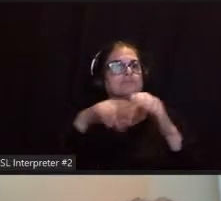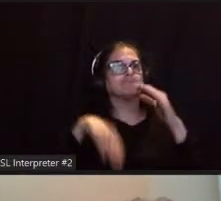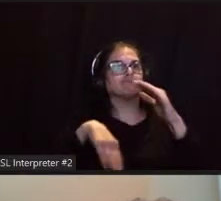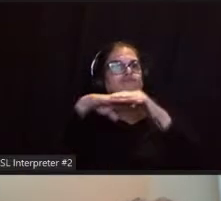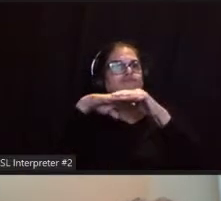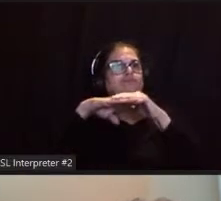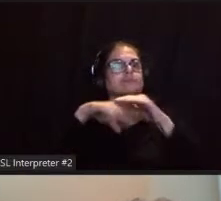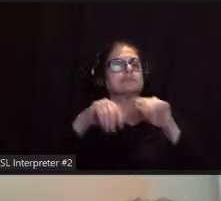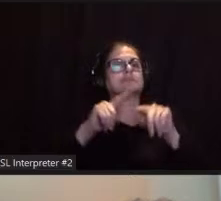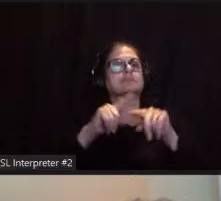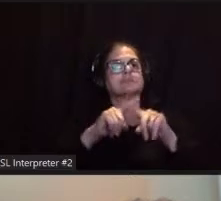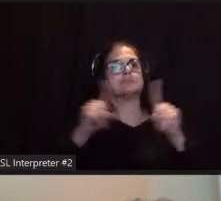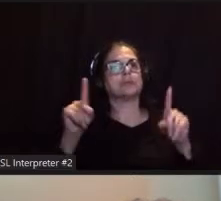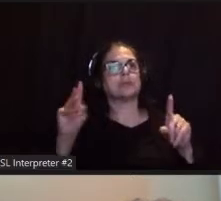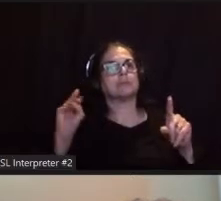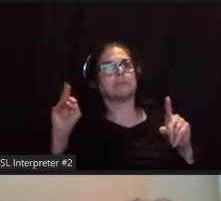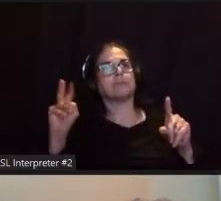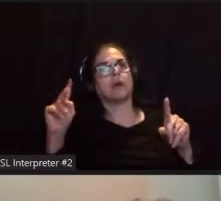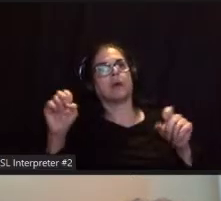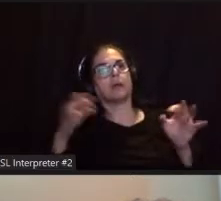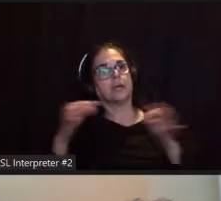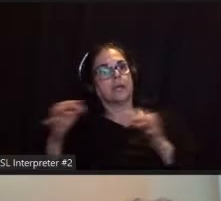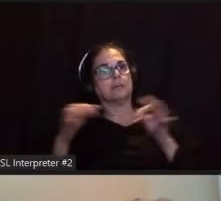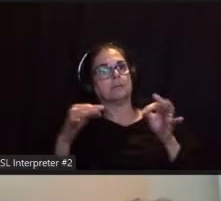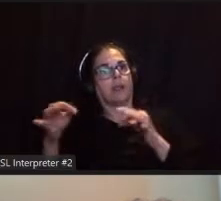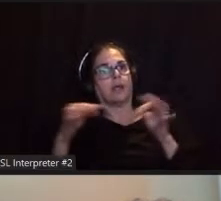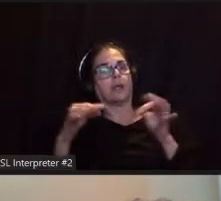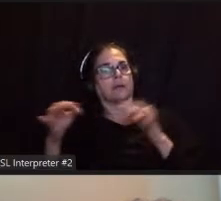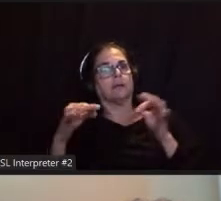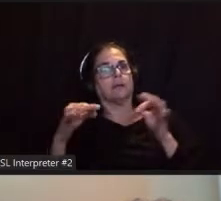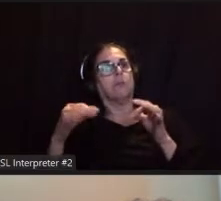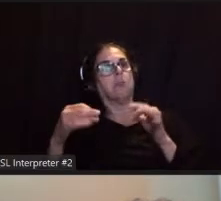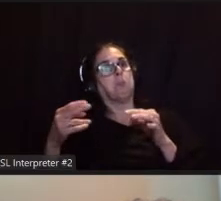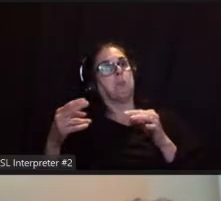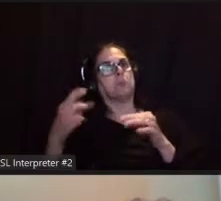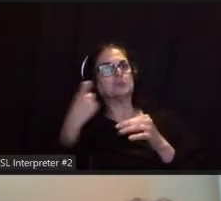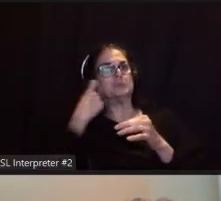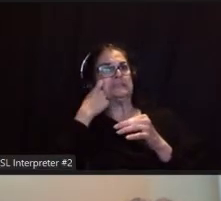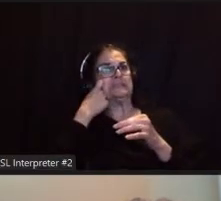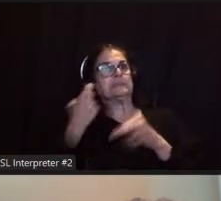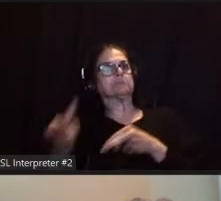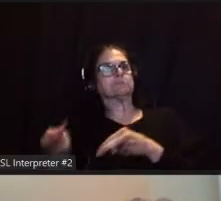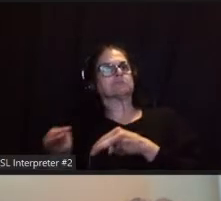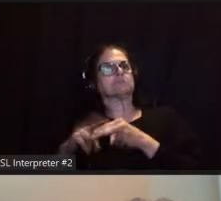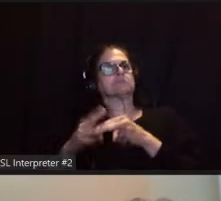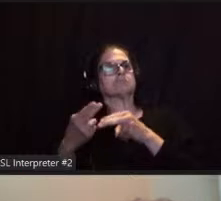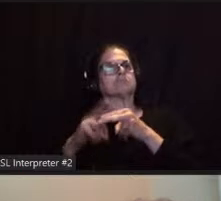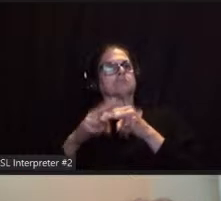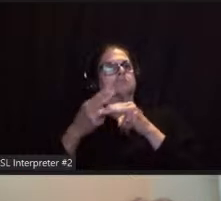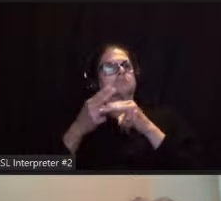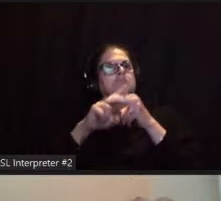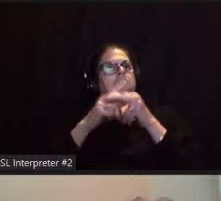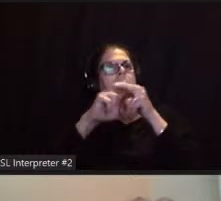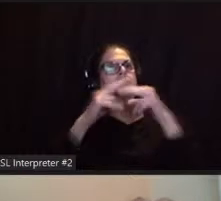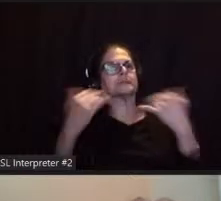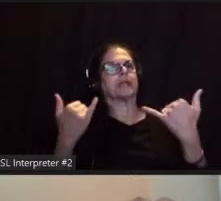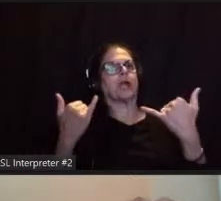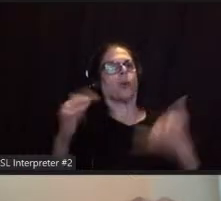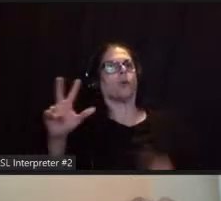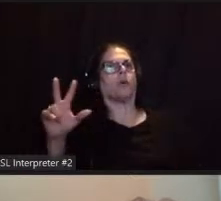as Mike can explain to you, we've seen a gradual growth in our ridership that has gotten us up to that 30%